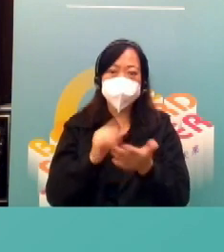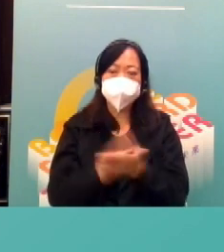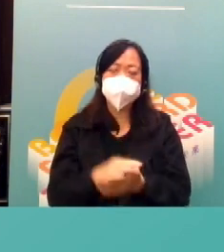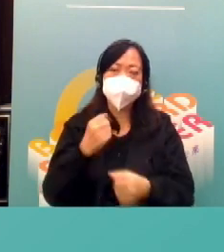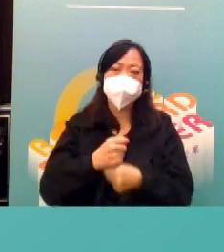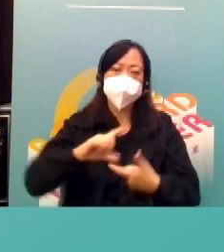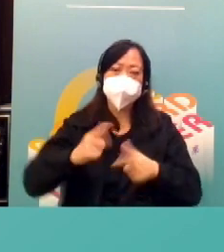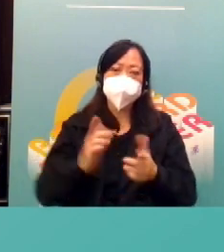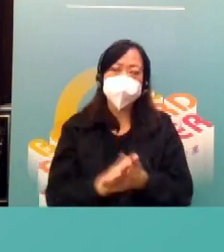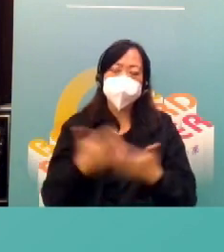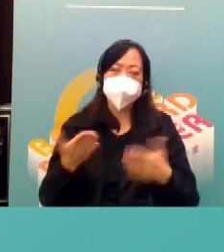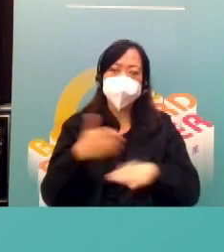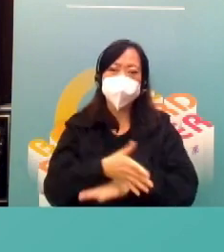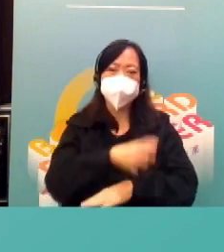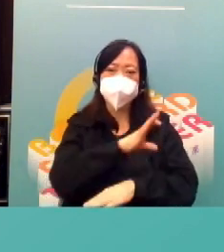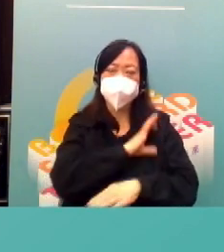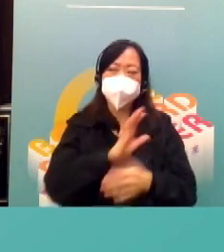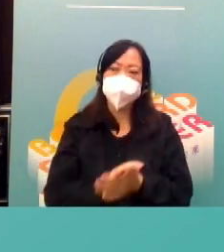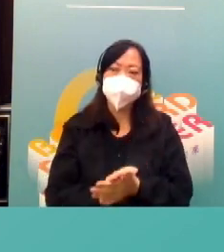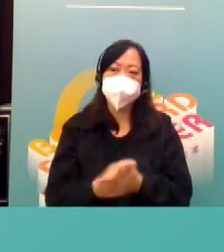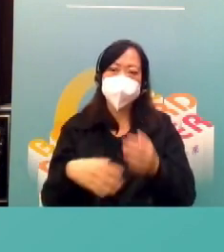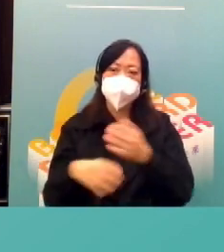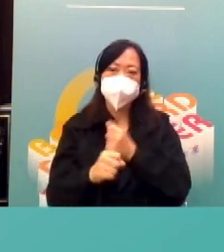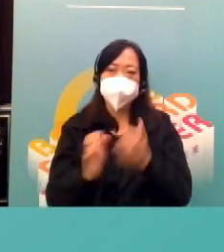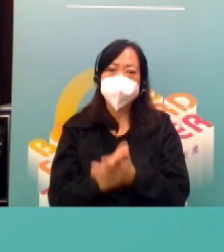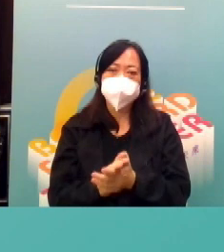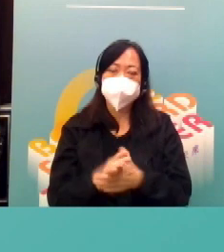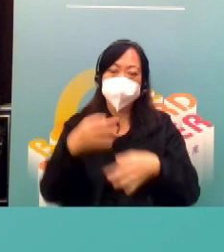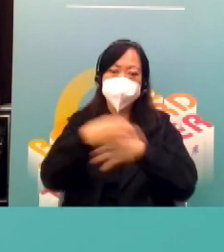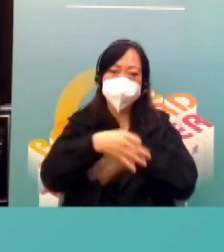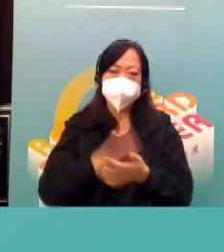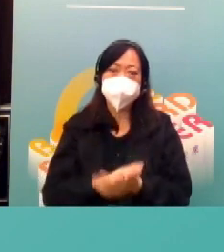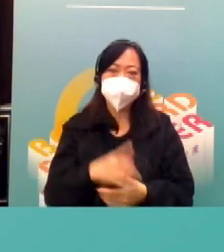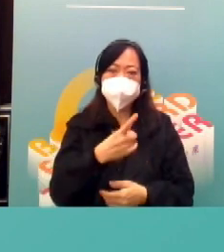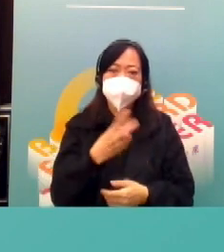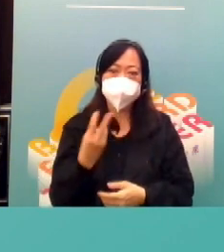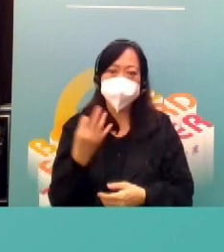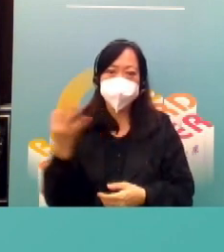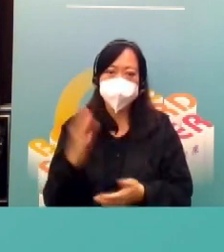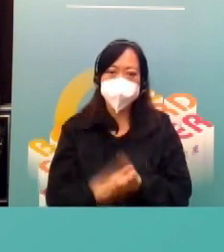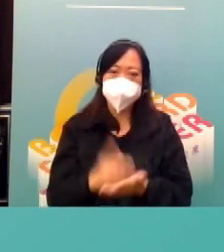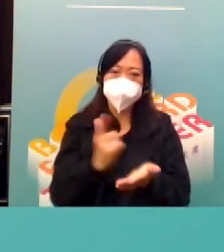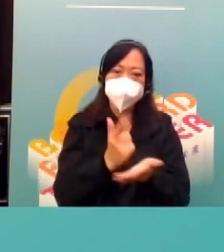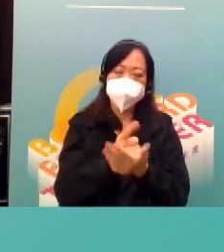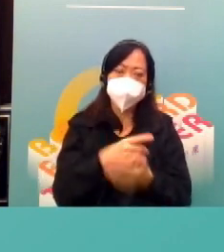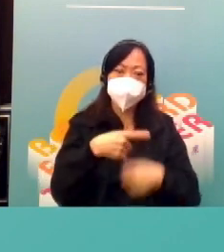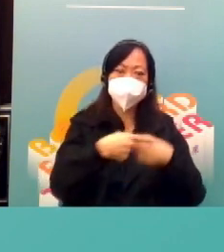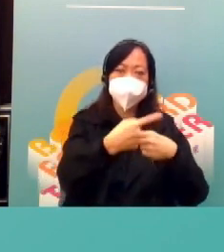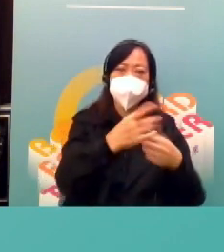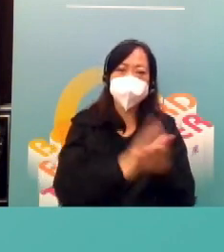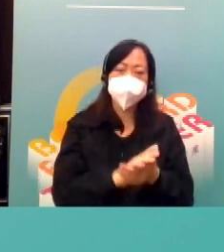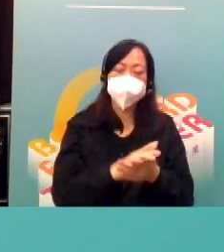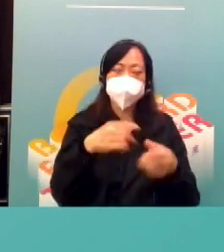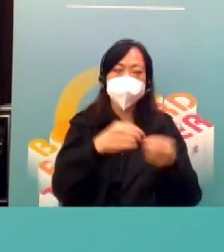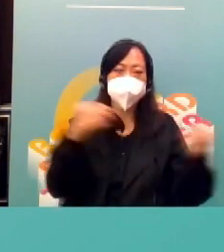key ingredients that we have found to be really important. One is flexibility, to be able